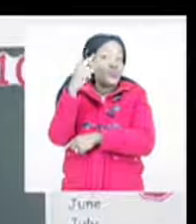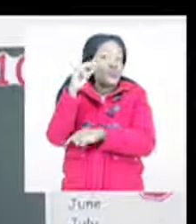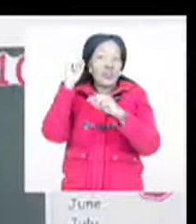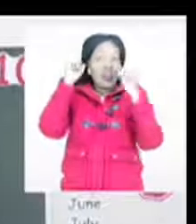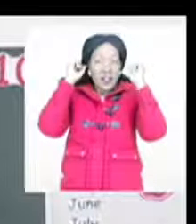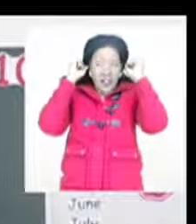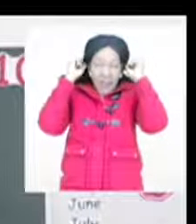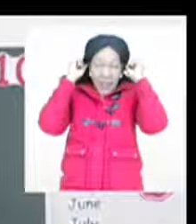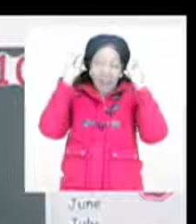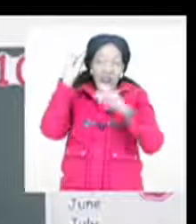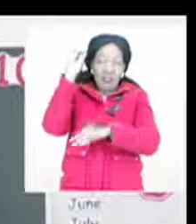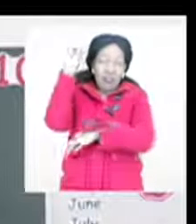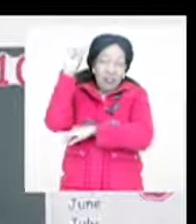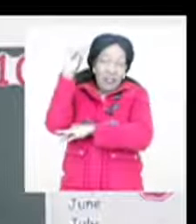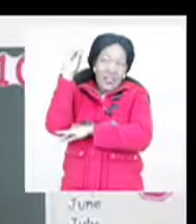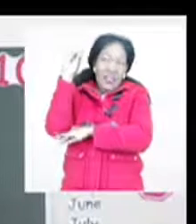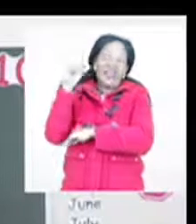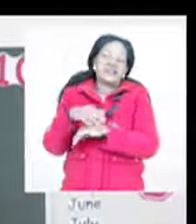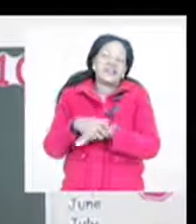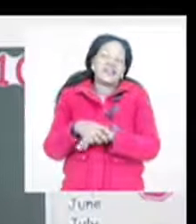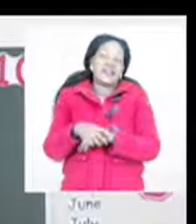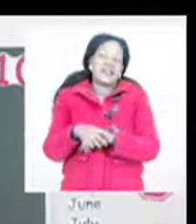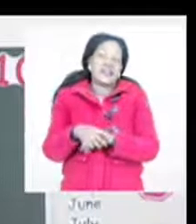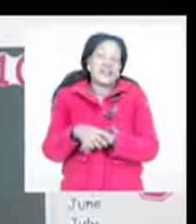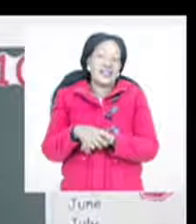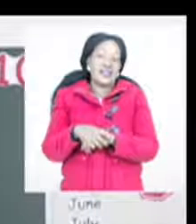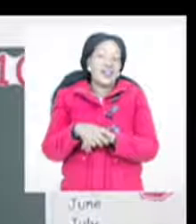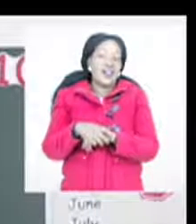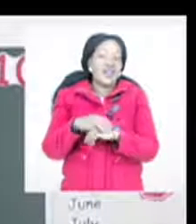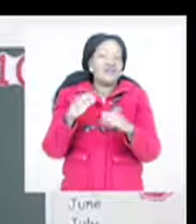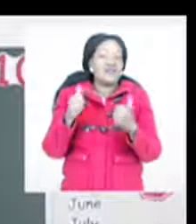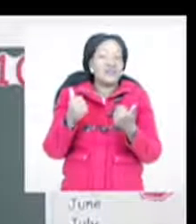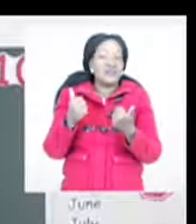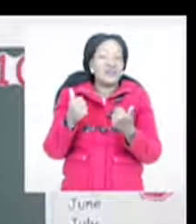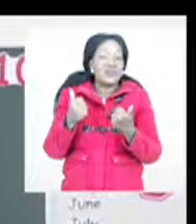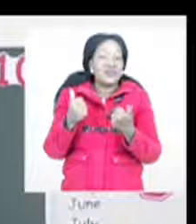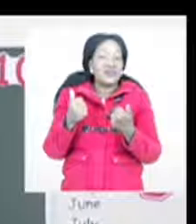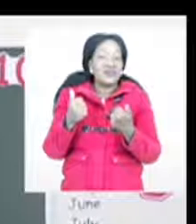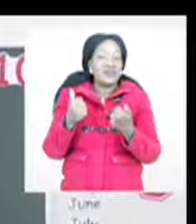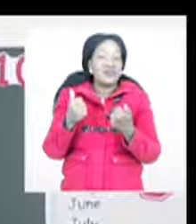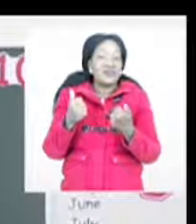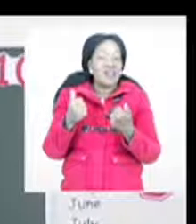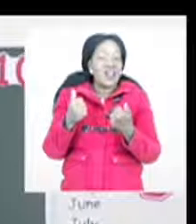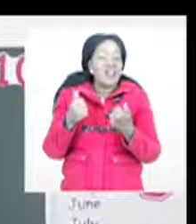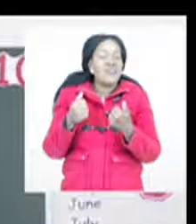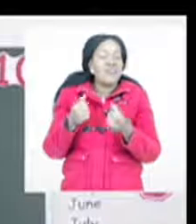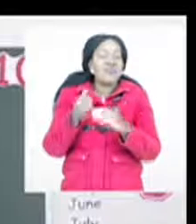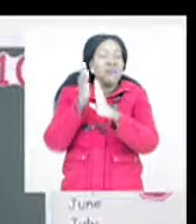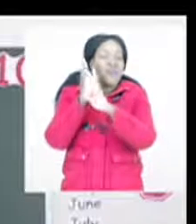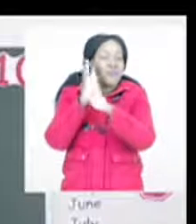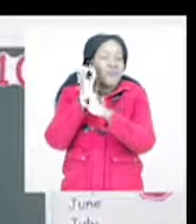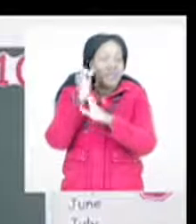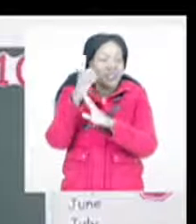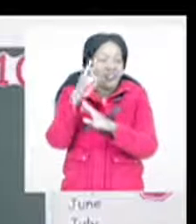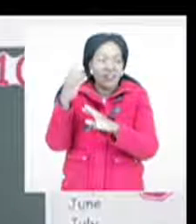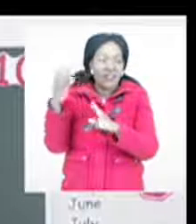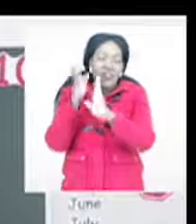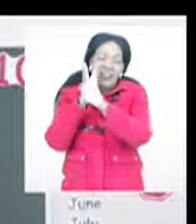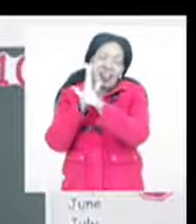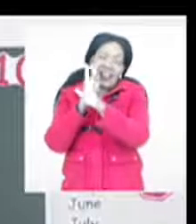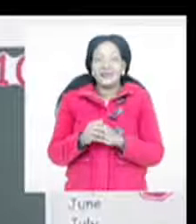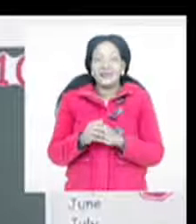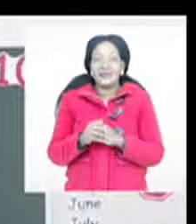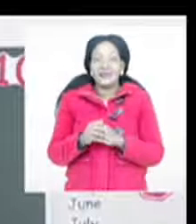2 ovals. Well, friends, now make sure you do proper counting and enjoy